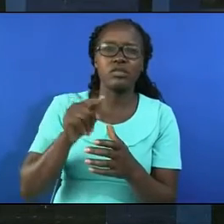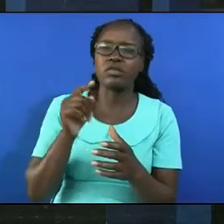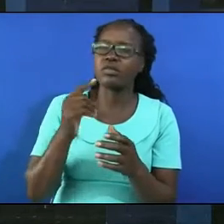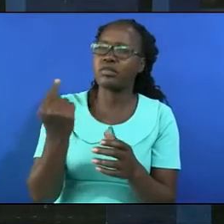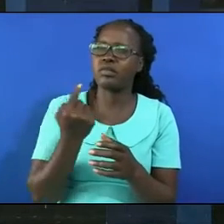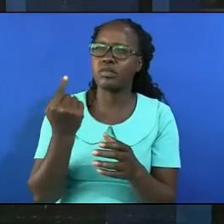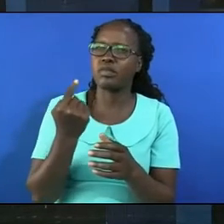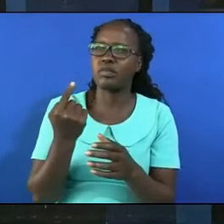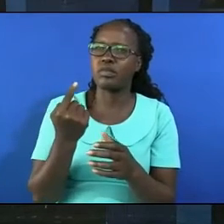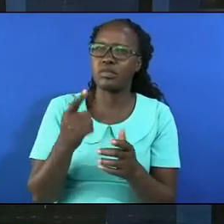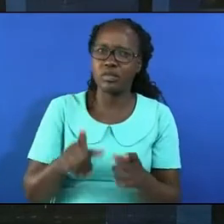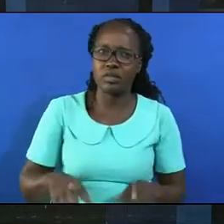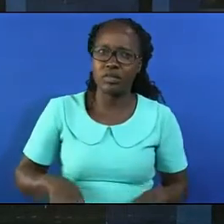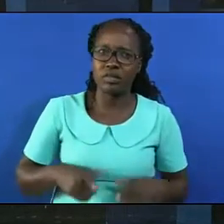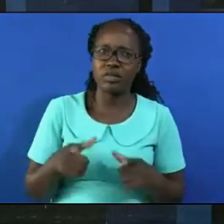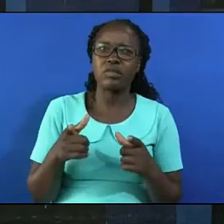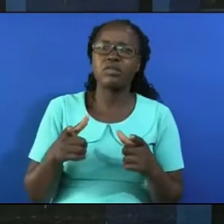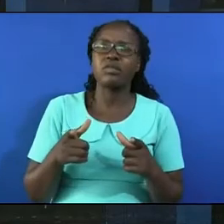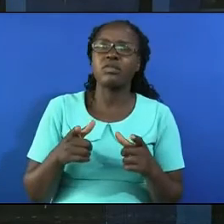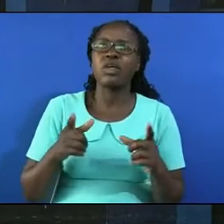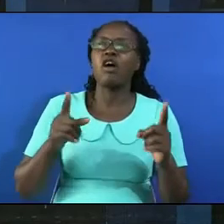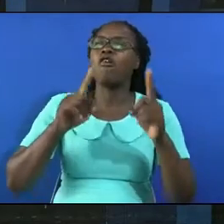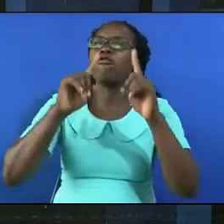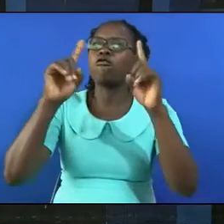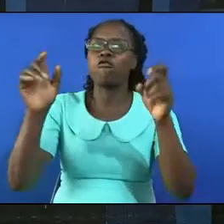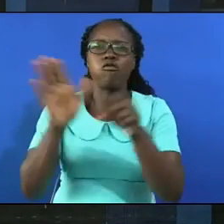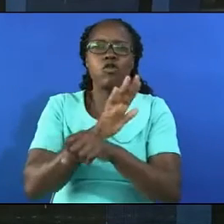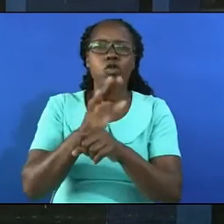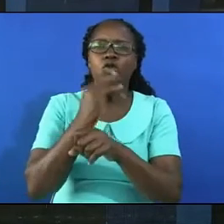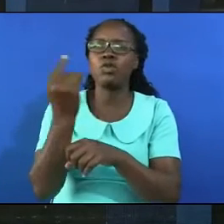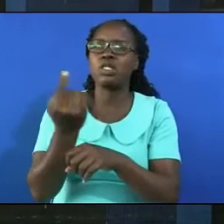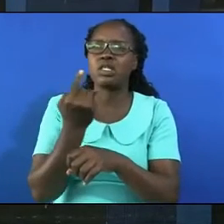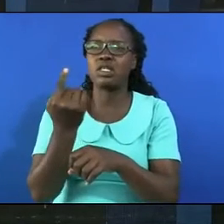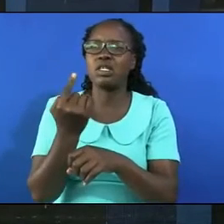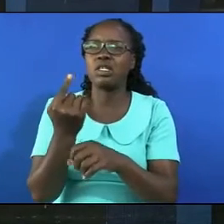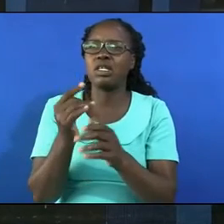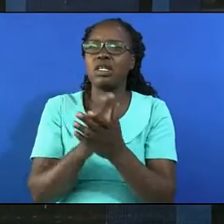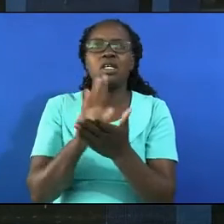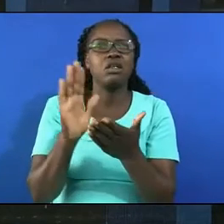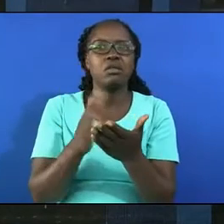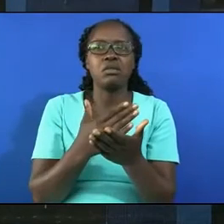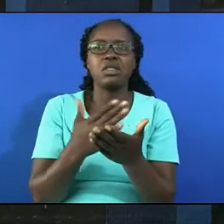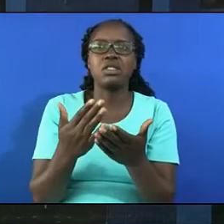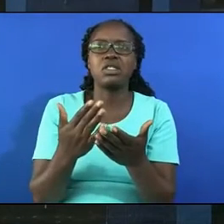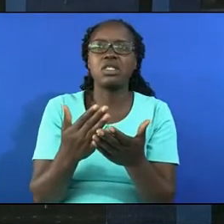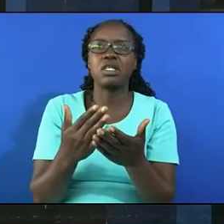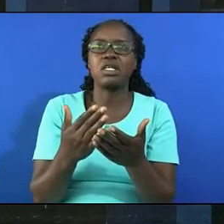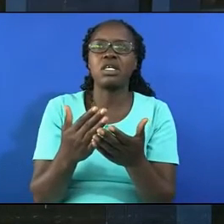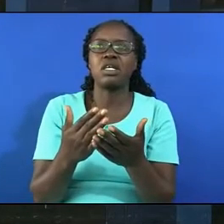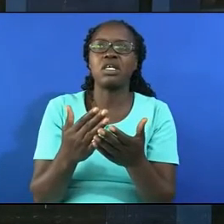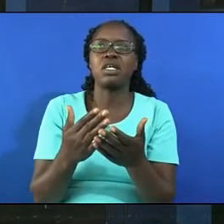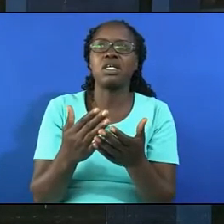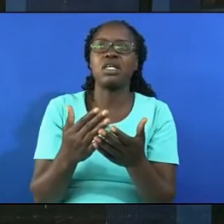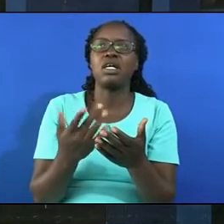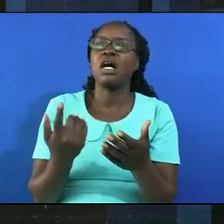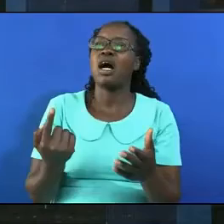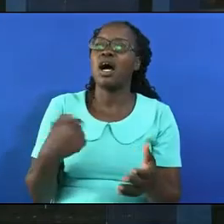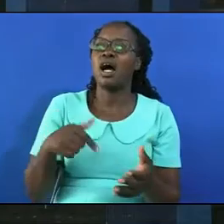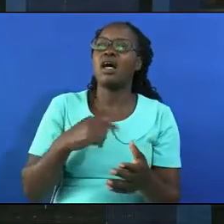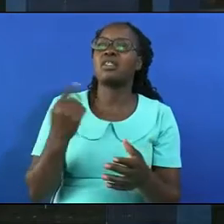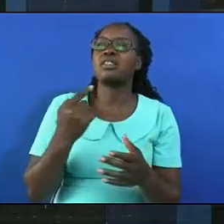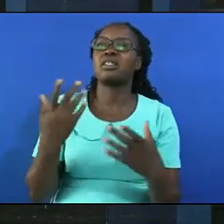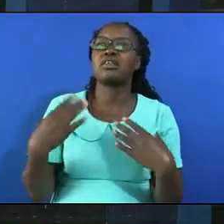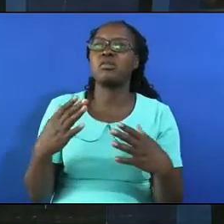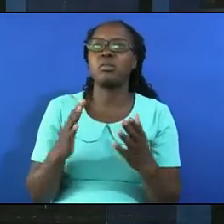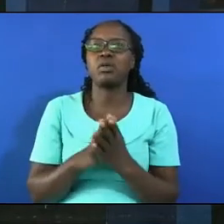single and your life is punctuated with your singleness. Can we sing? I would have sung, but you know, us who are single